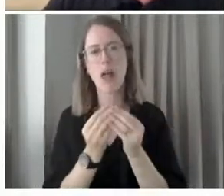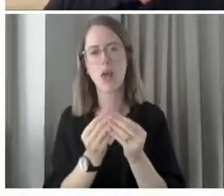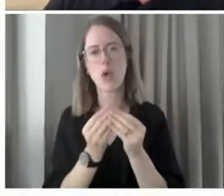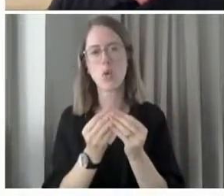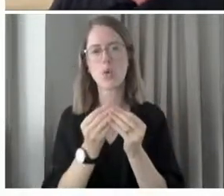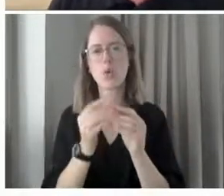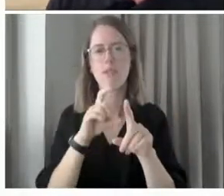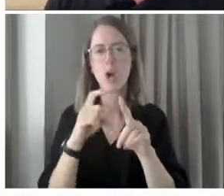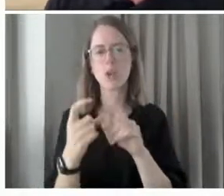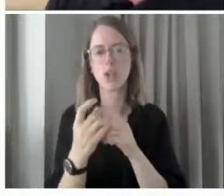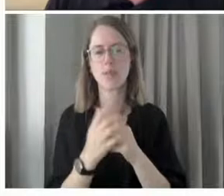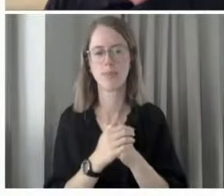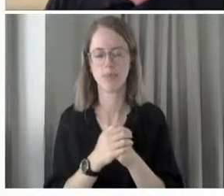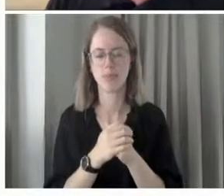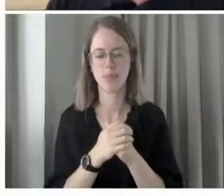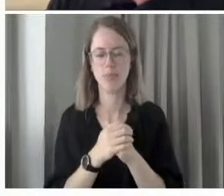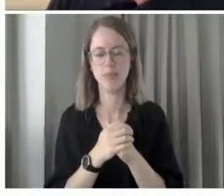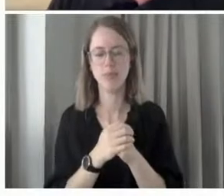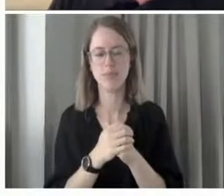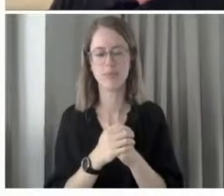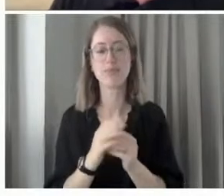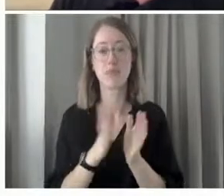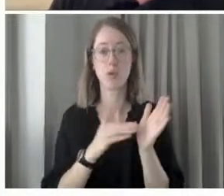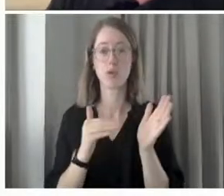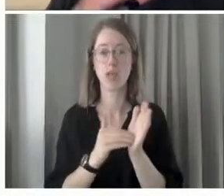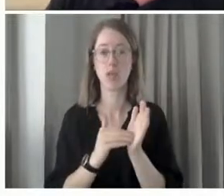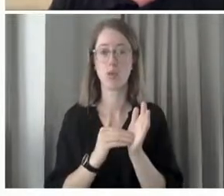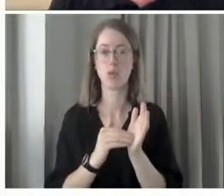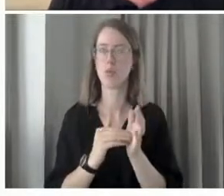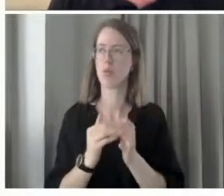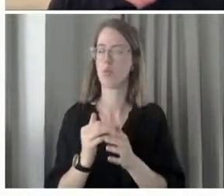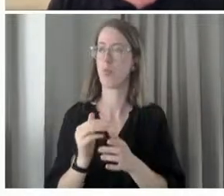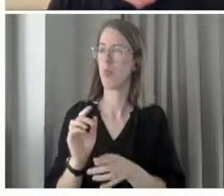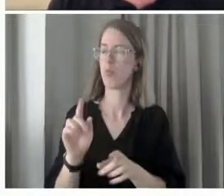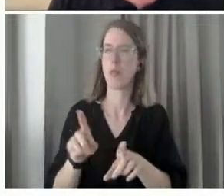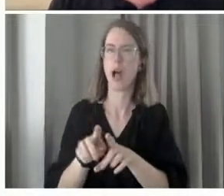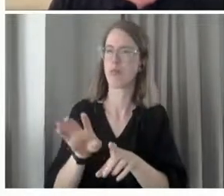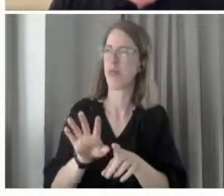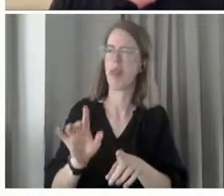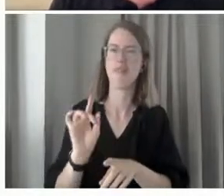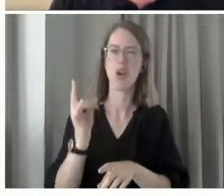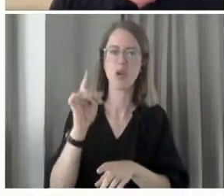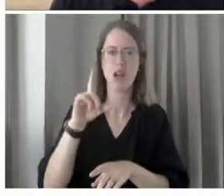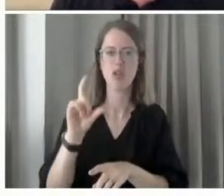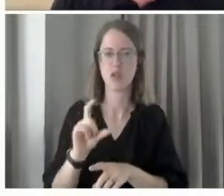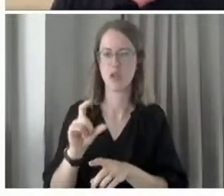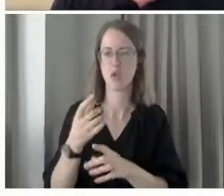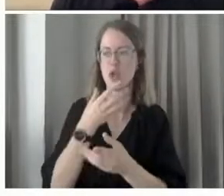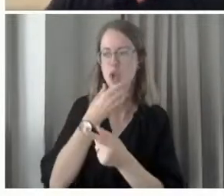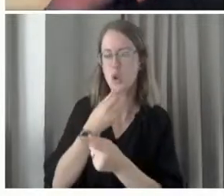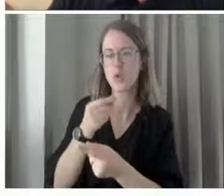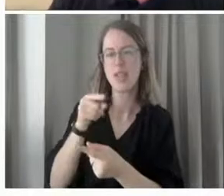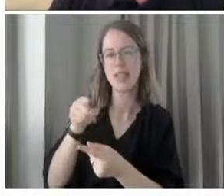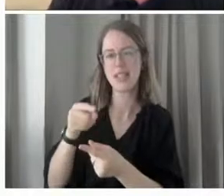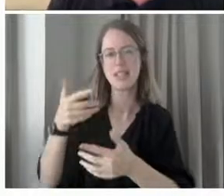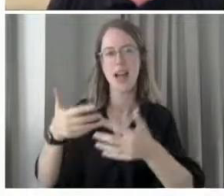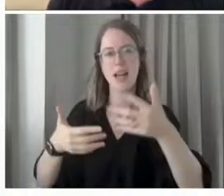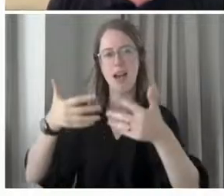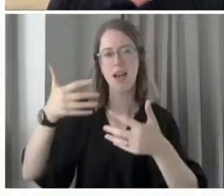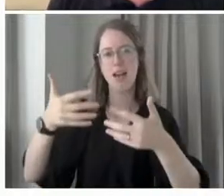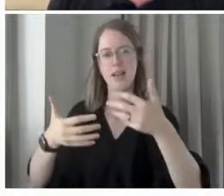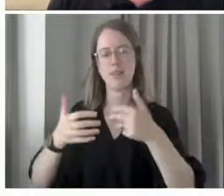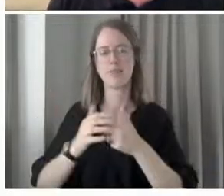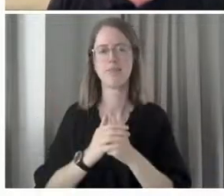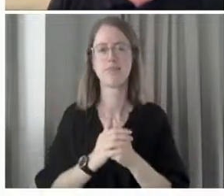the New Zealand market, and New Zealand was one of the very first countries to have a lot of culture segments data. But it's now in about